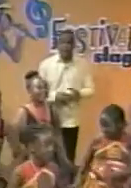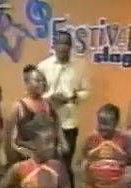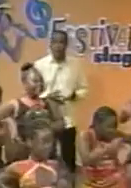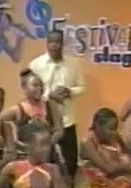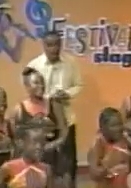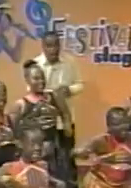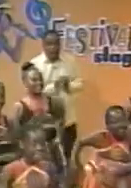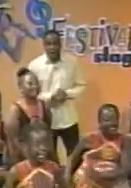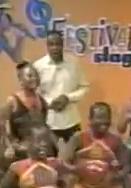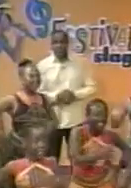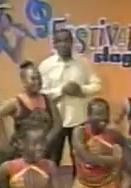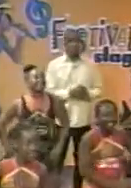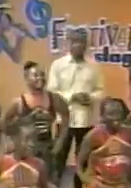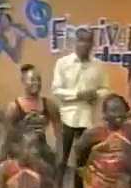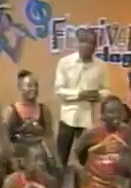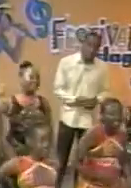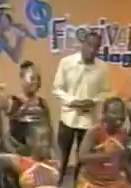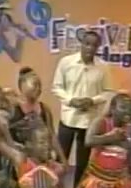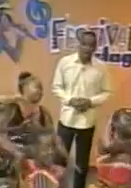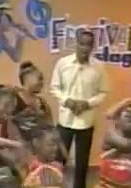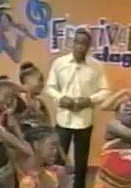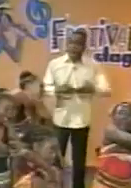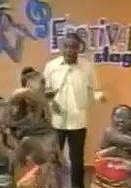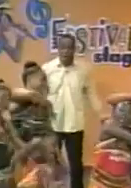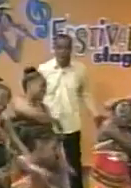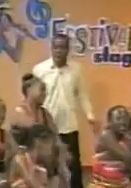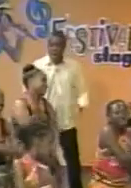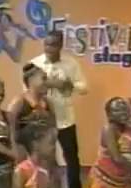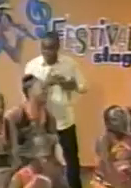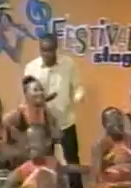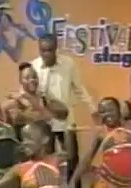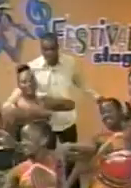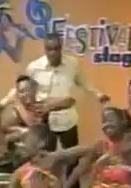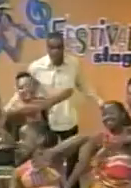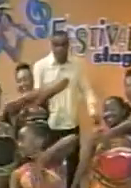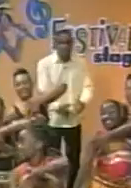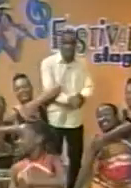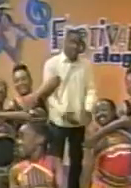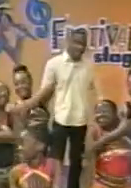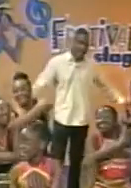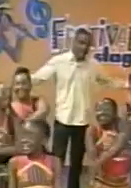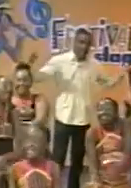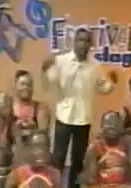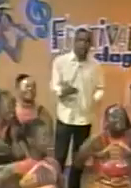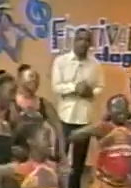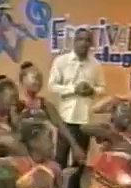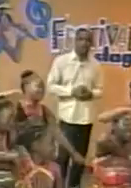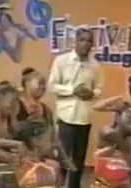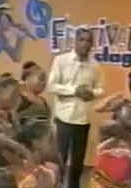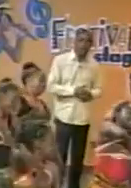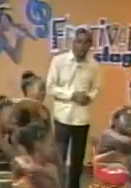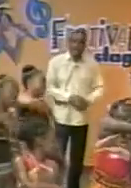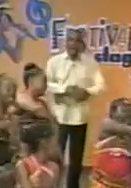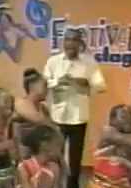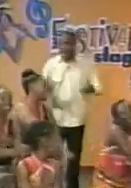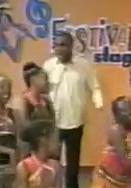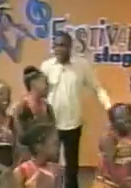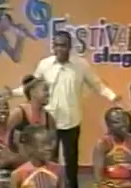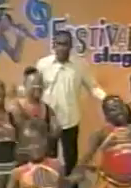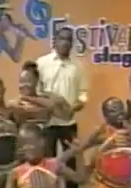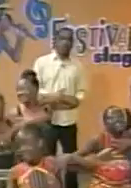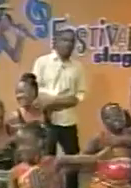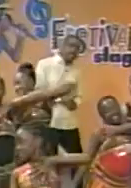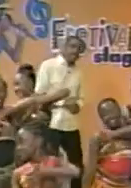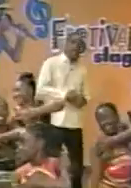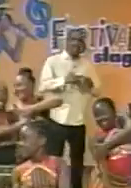Calypso Monarch of the Parkinson Memorial Secondary School, Amber, she's going to be here with us. Yes, the Walk Holy Kadooment Band, and